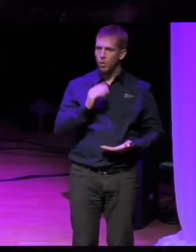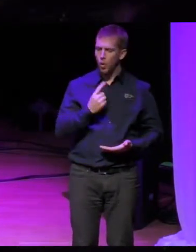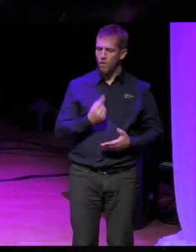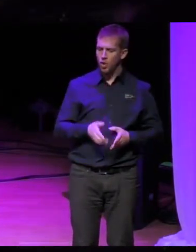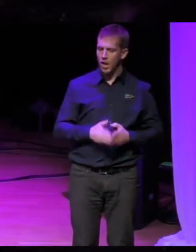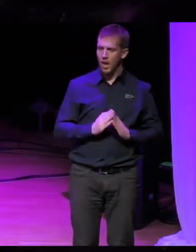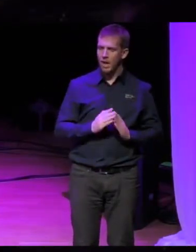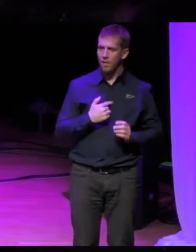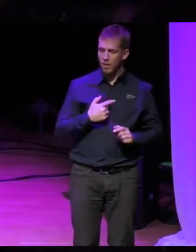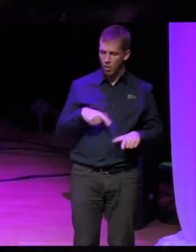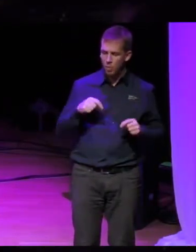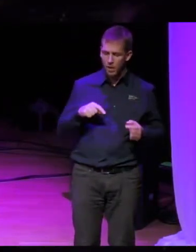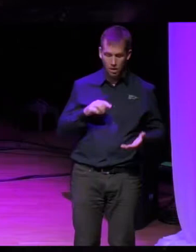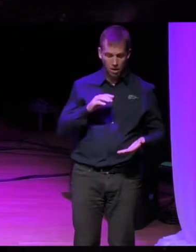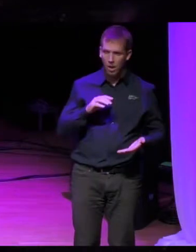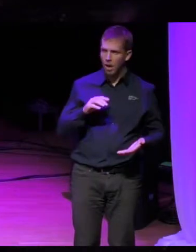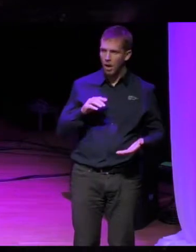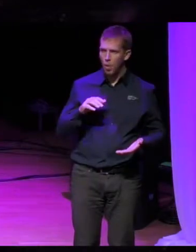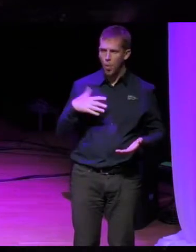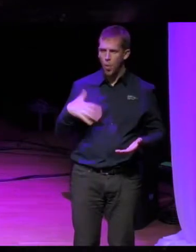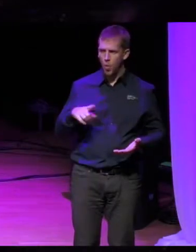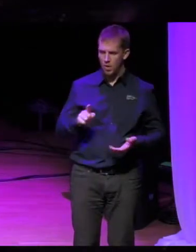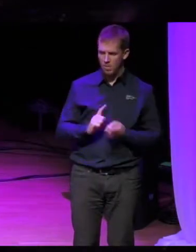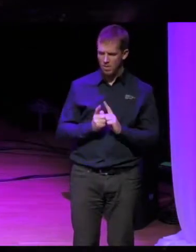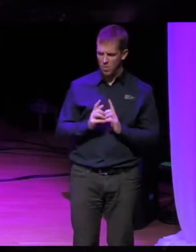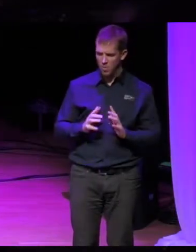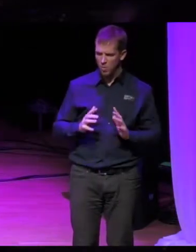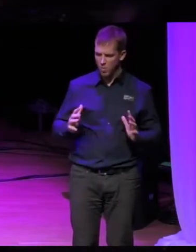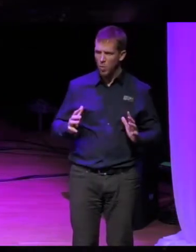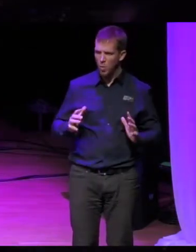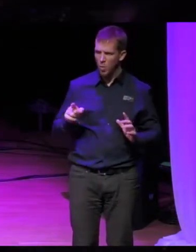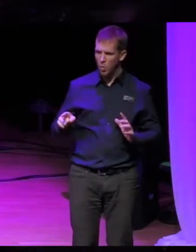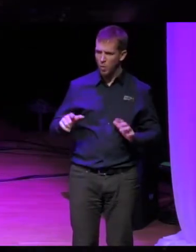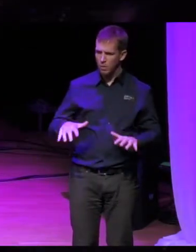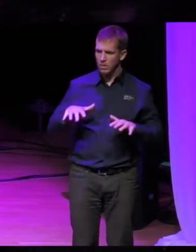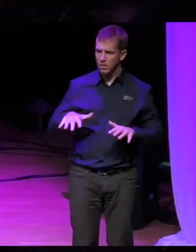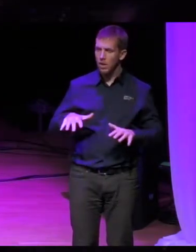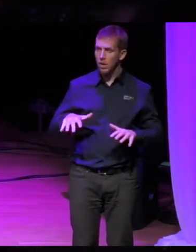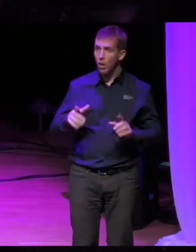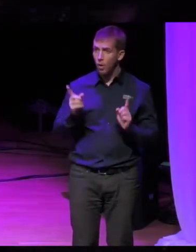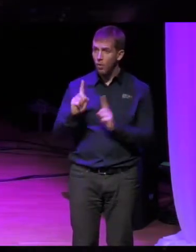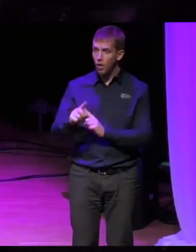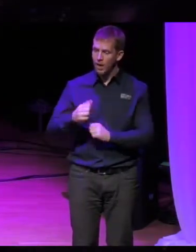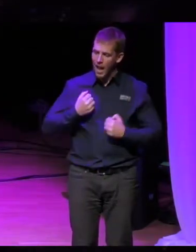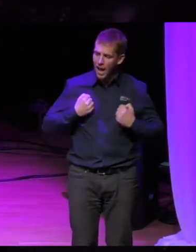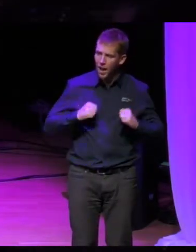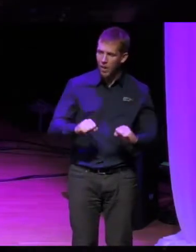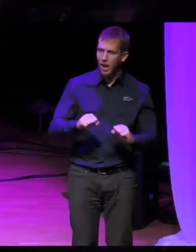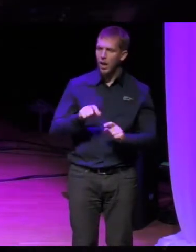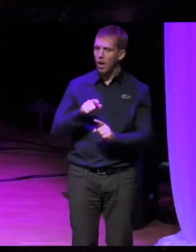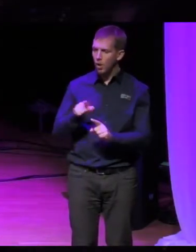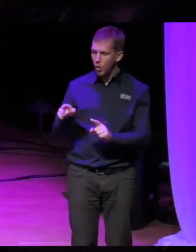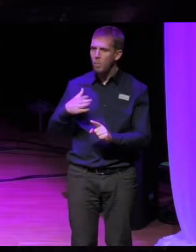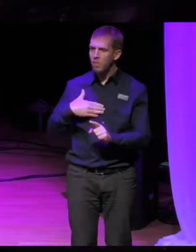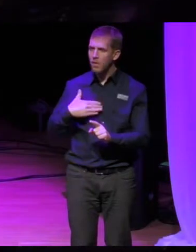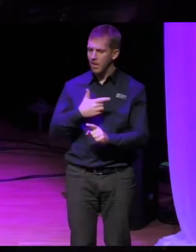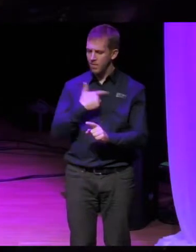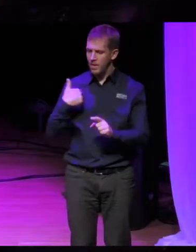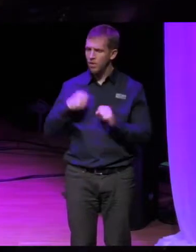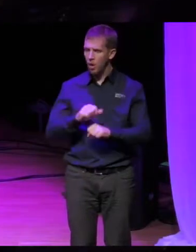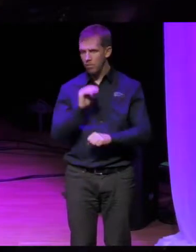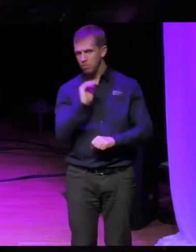that this is going to be a big thing, and that people are very engaged. They want to see these challenges. They